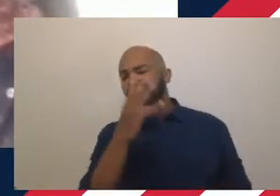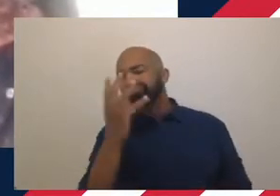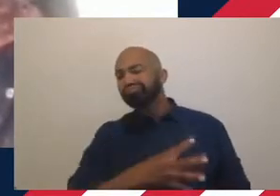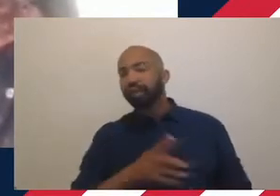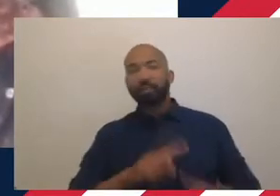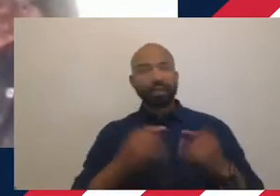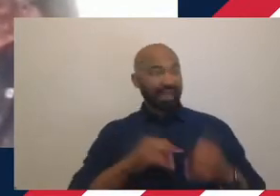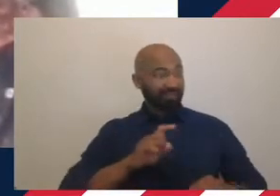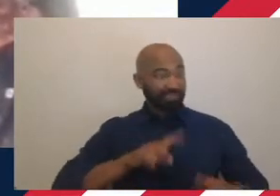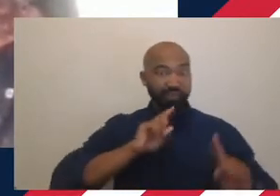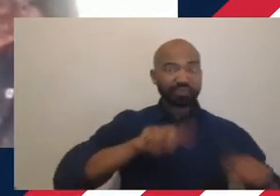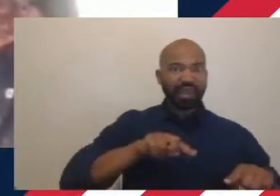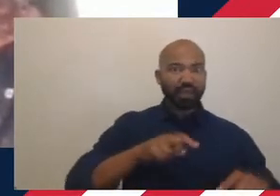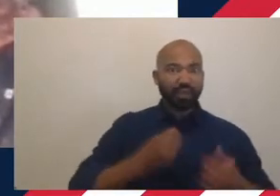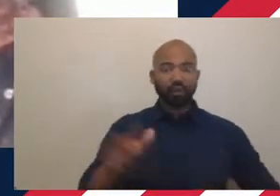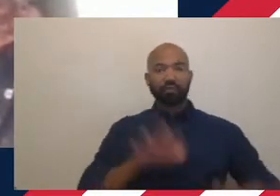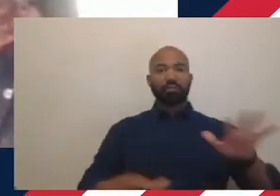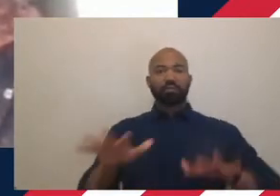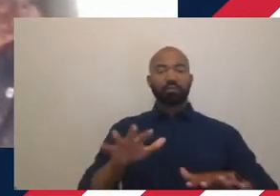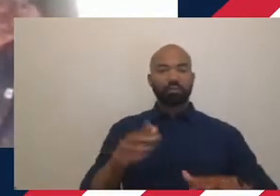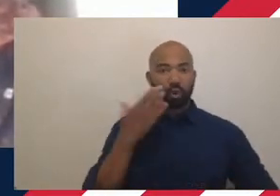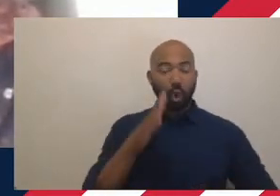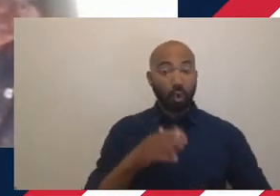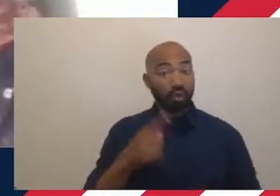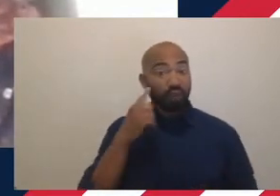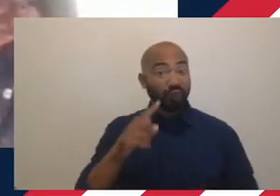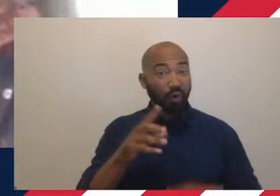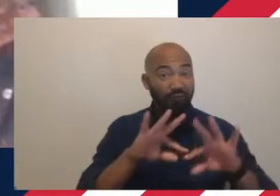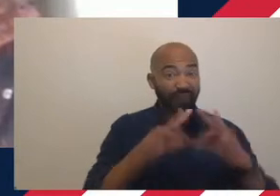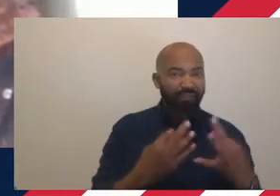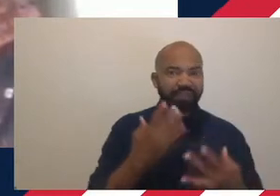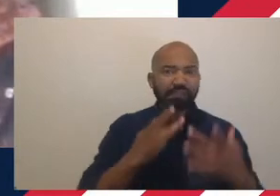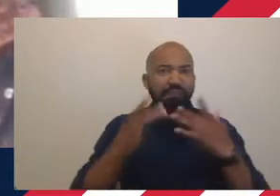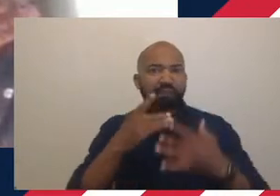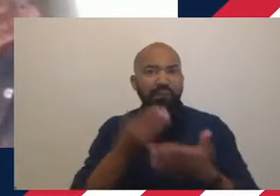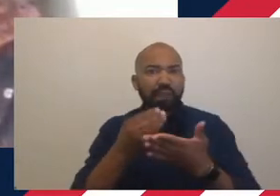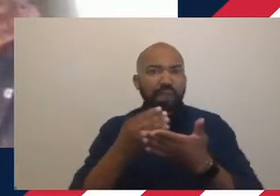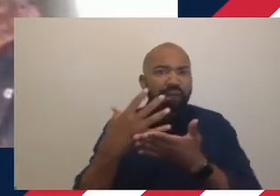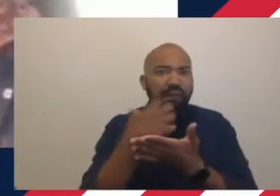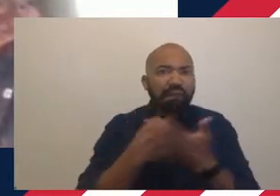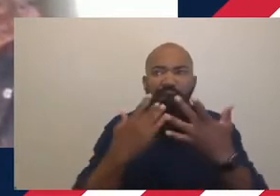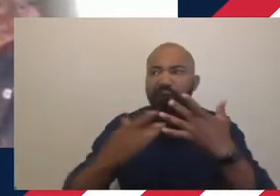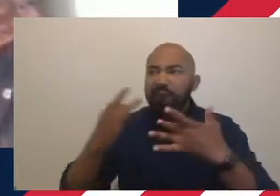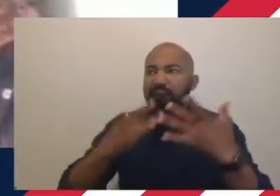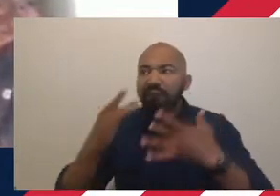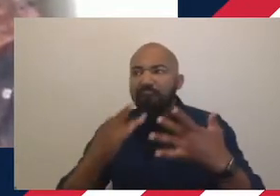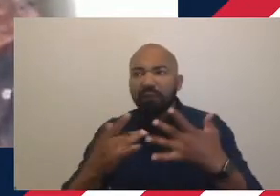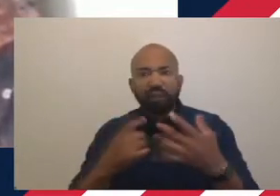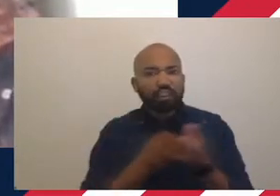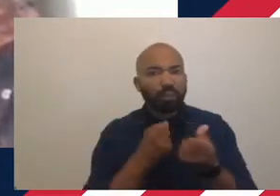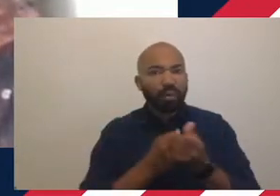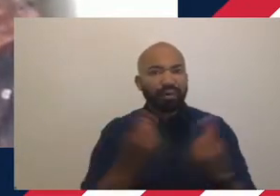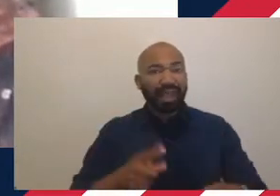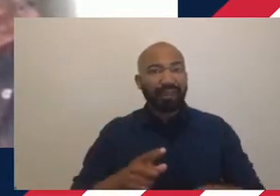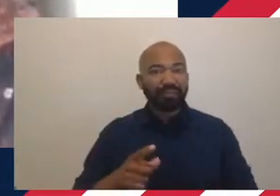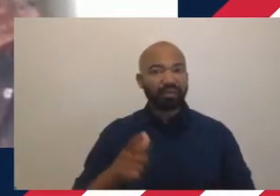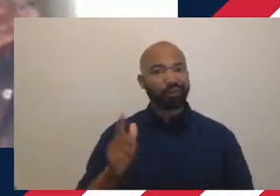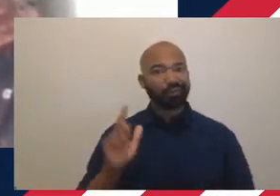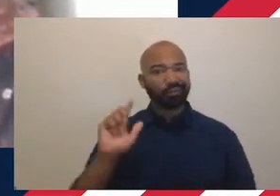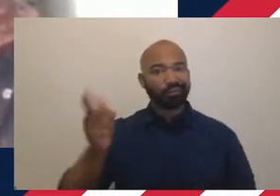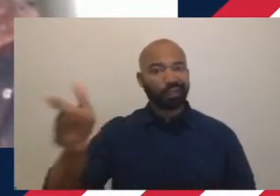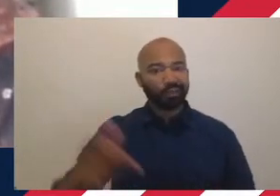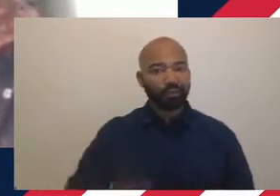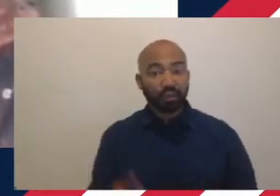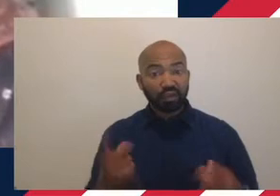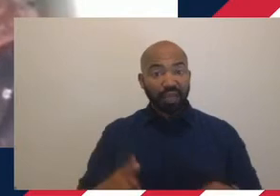For parents already living on the margins, paycheck to paycheck, support came late, well after pink slips and well